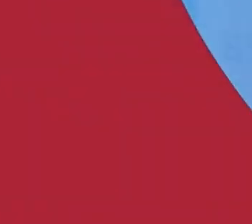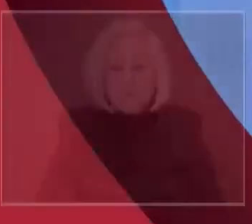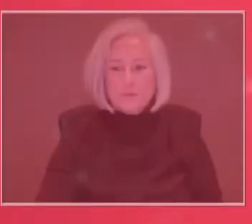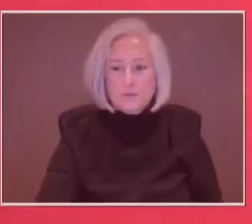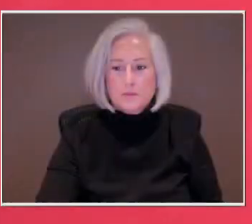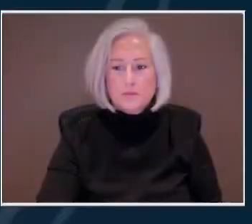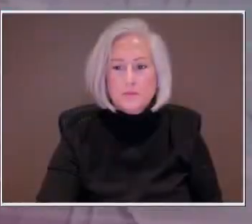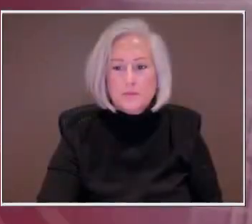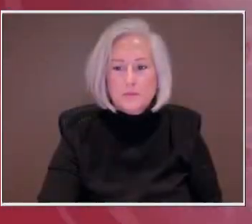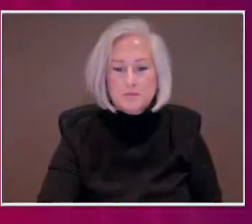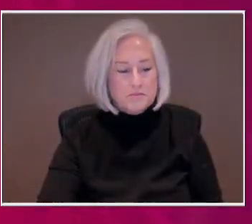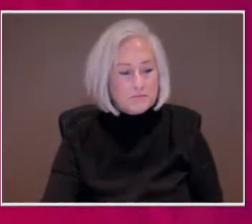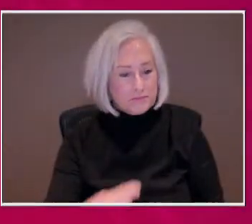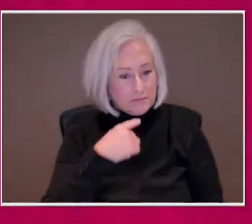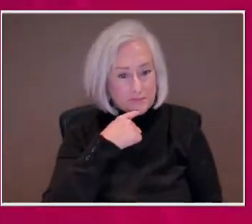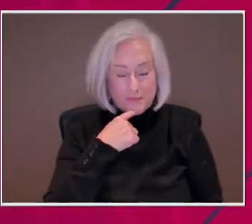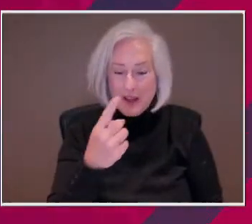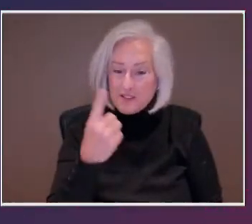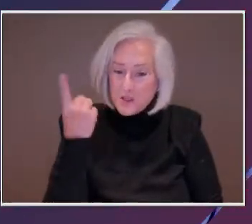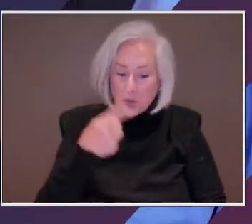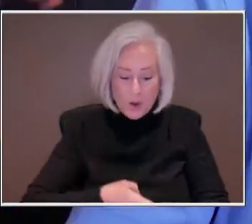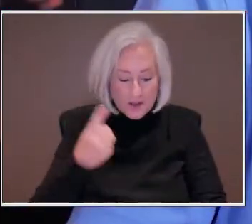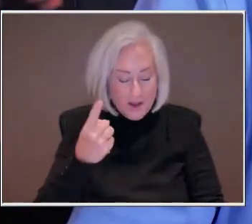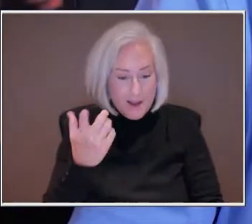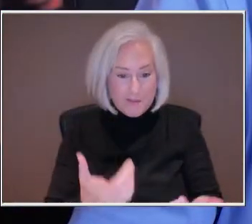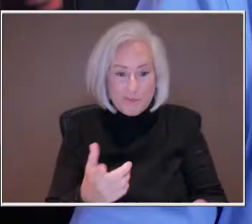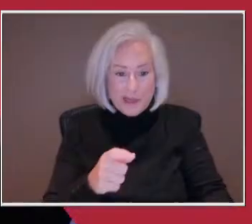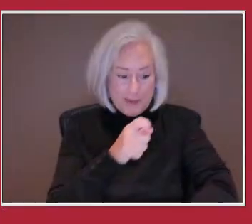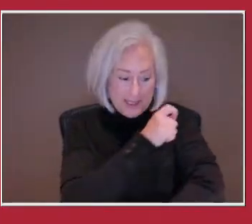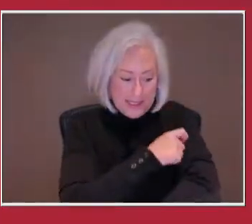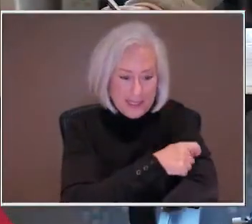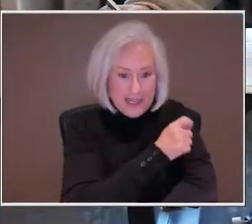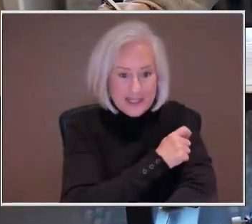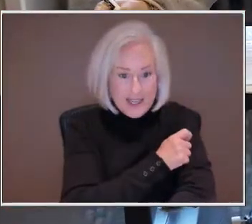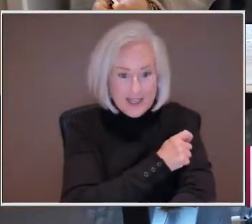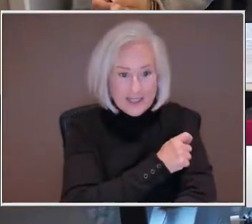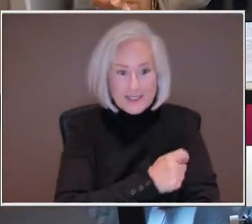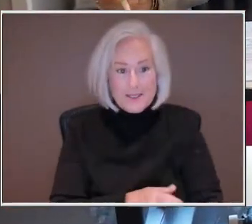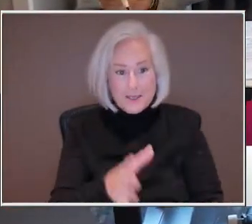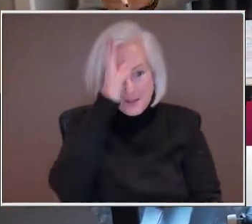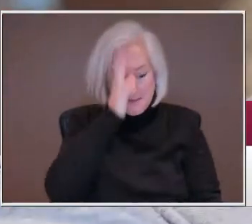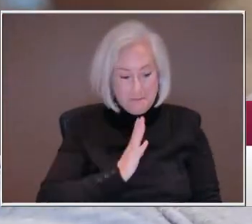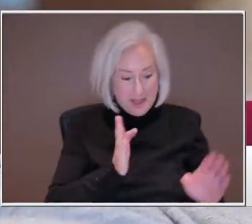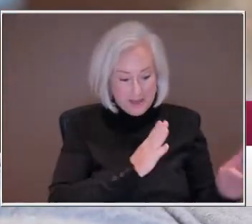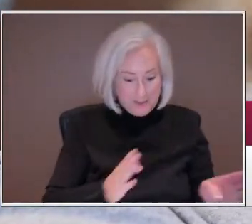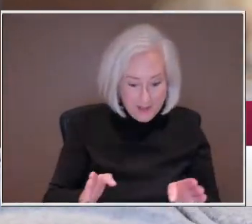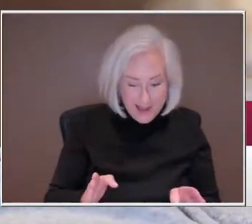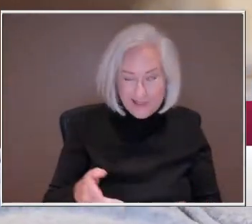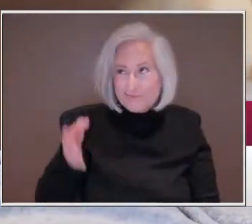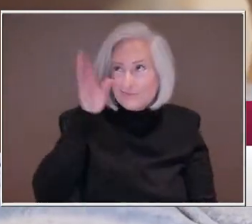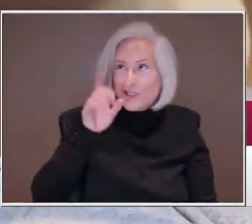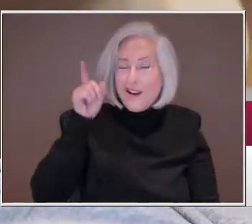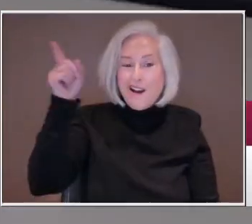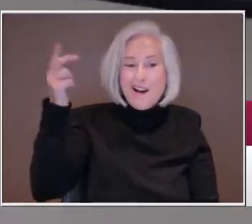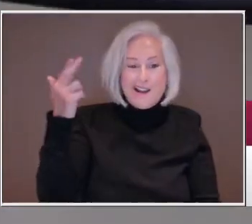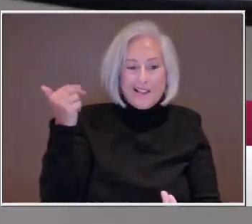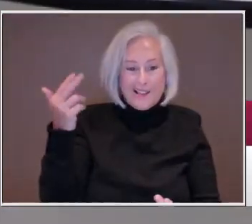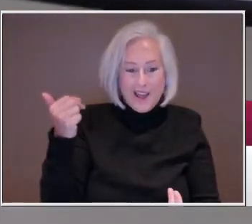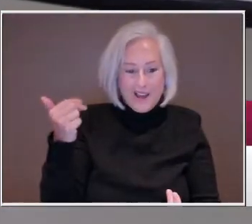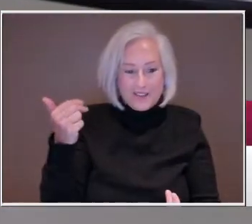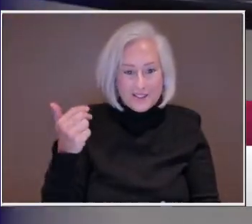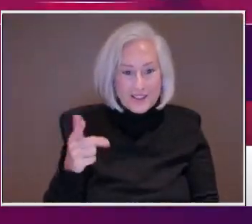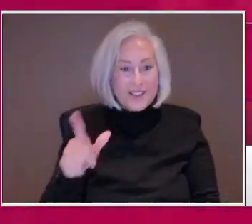I've said it once and I'll probably get it tattooed on me. You know, man plans and God laughs. Robert Frias' care team kept his failing heart working